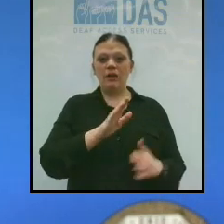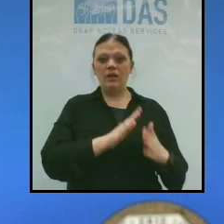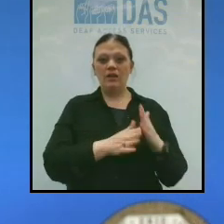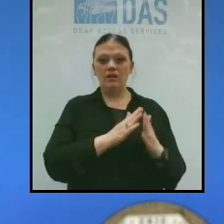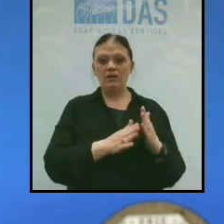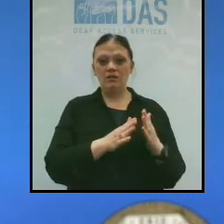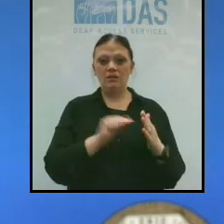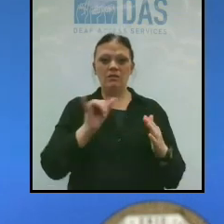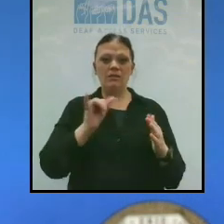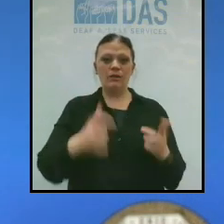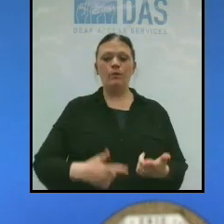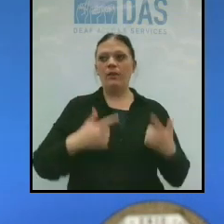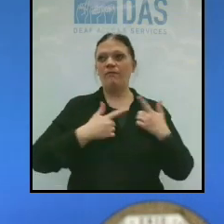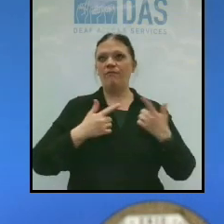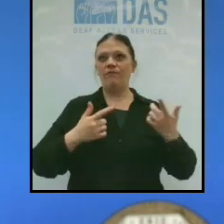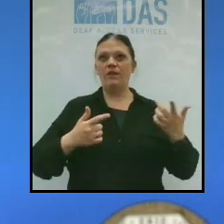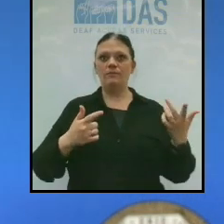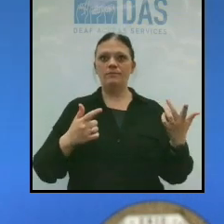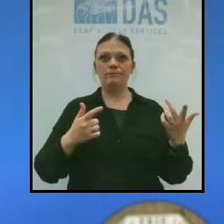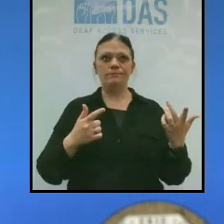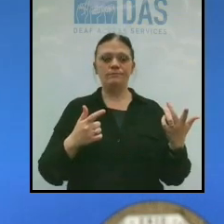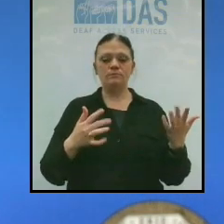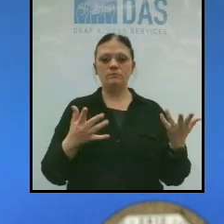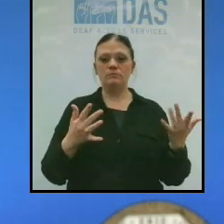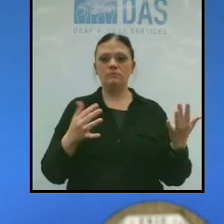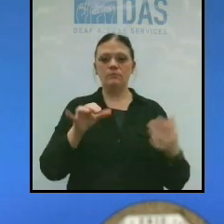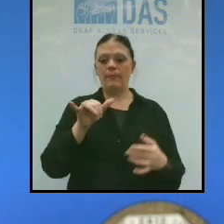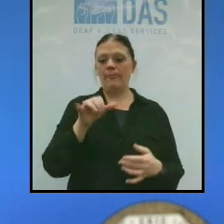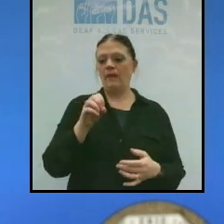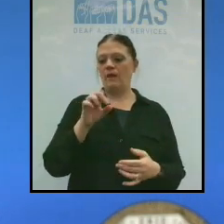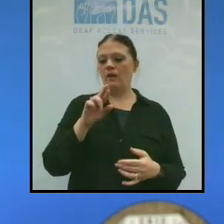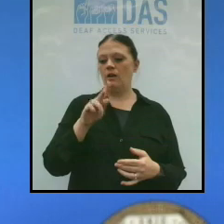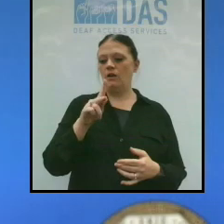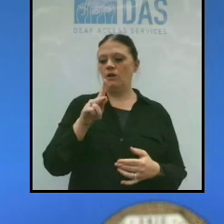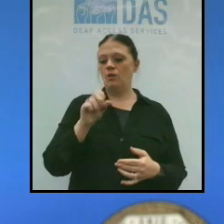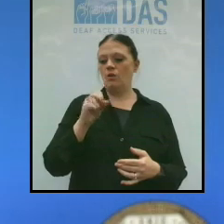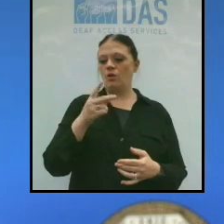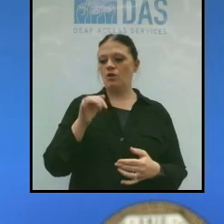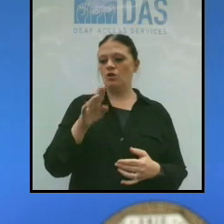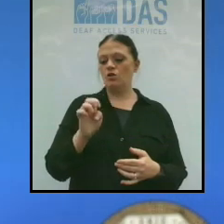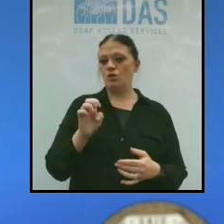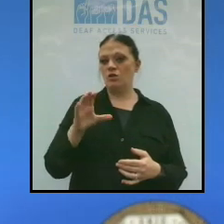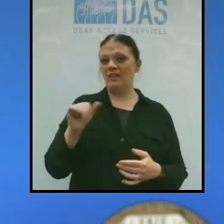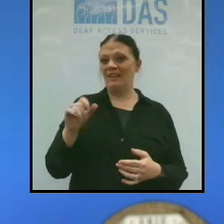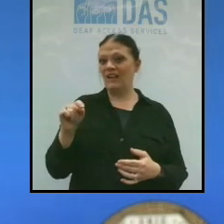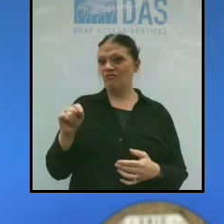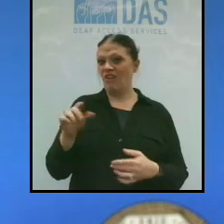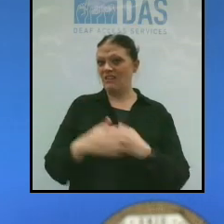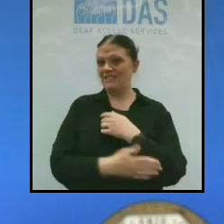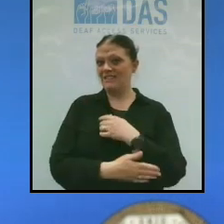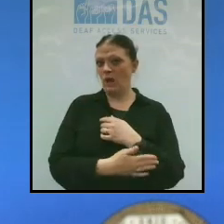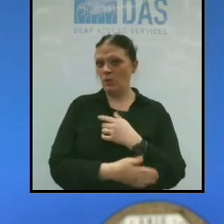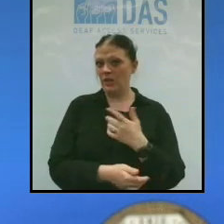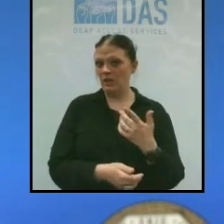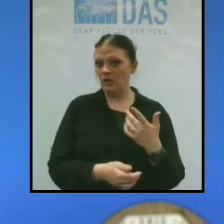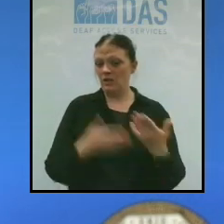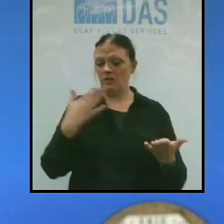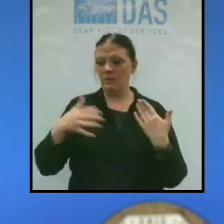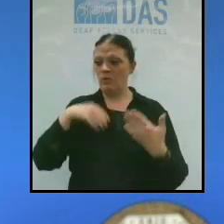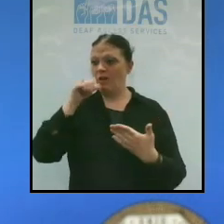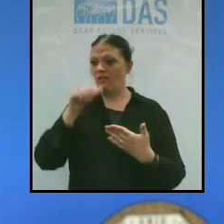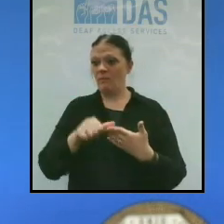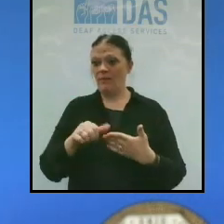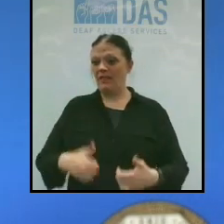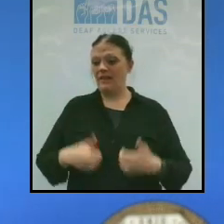community. Like if you live in Yorkshire in Cattaraugus County, you may have a mailing address